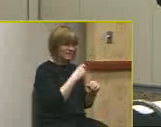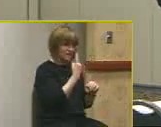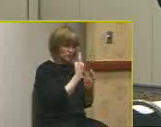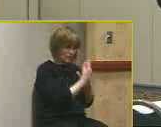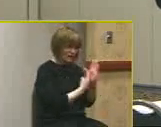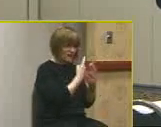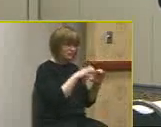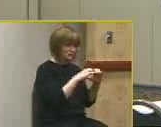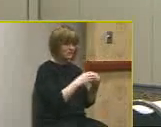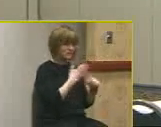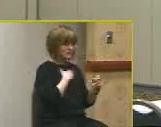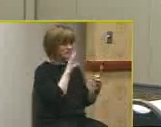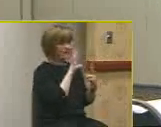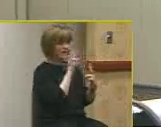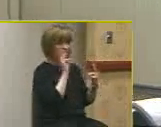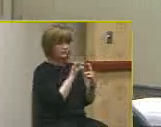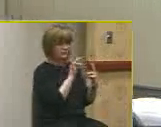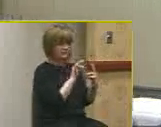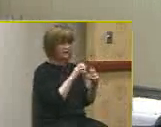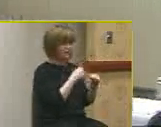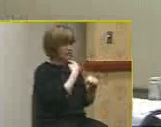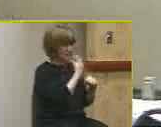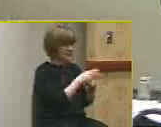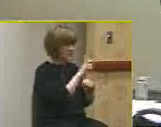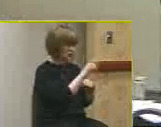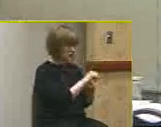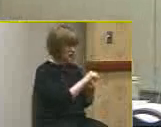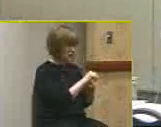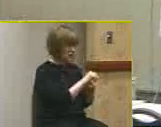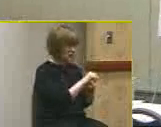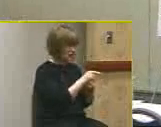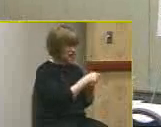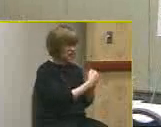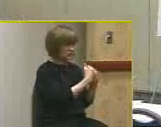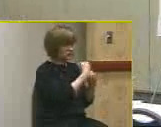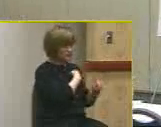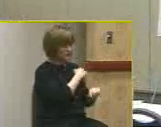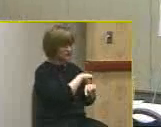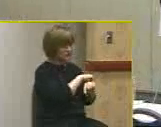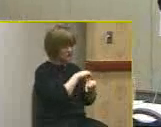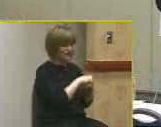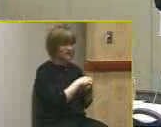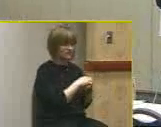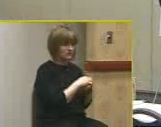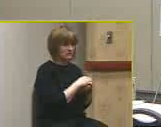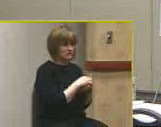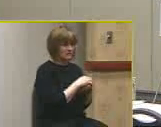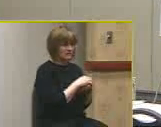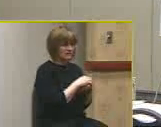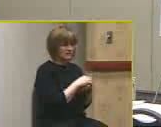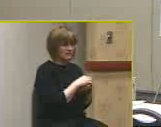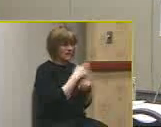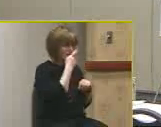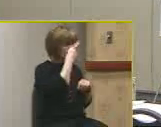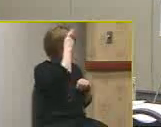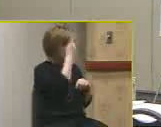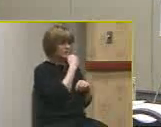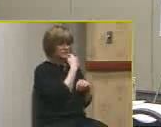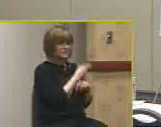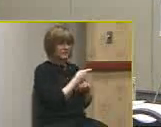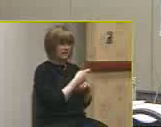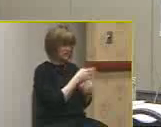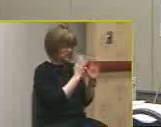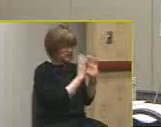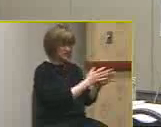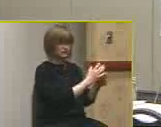now. I could say, no, hit you, scratch, do a bunch of stuff, and have you, and even the parents say, they leave him alone when he does that. He gets